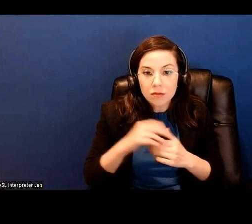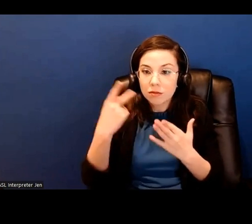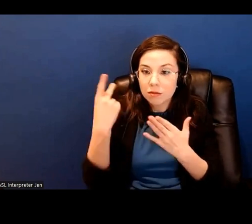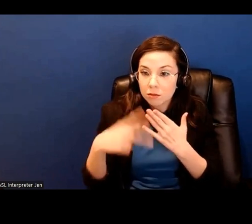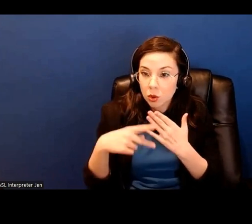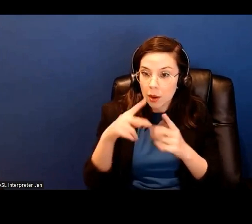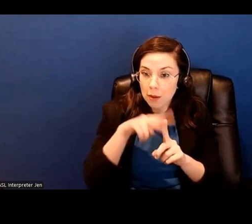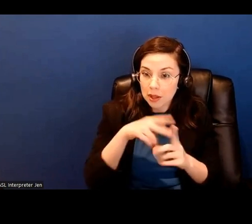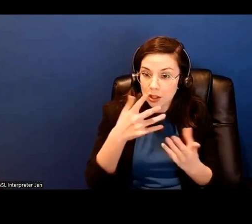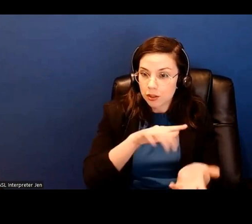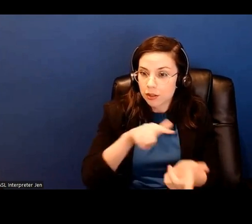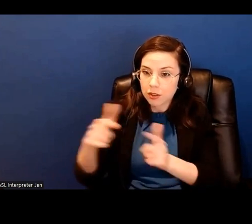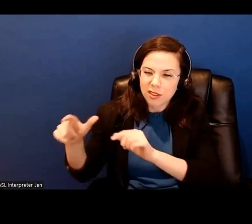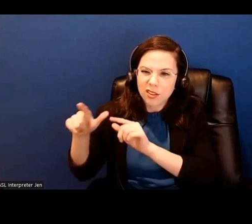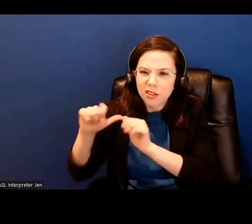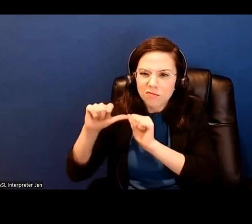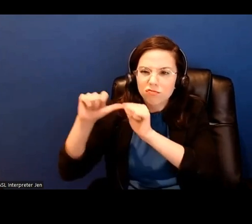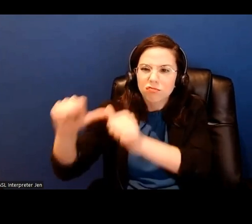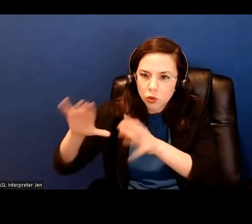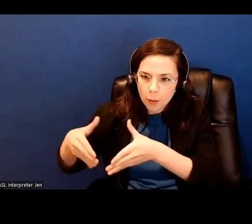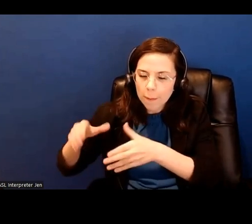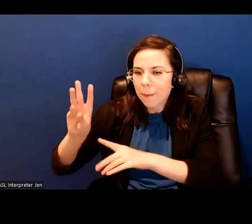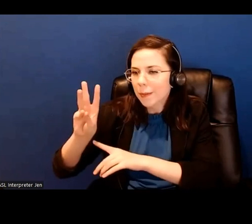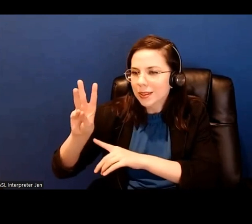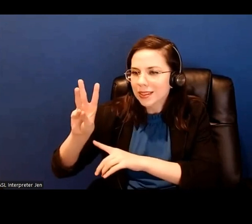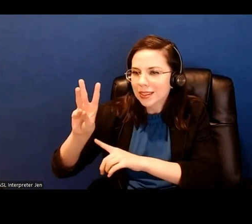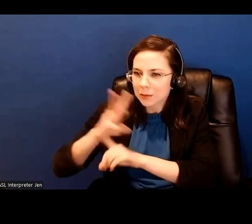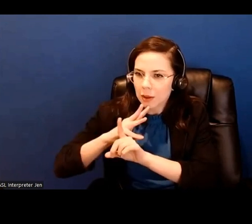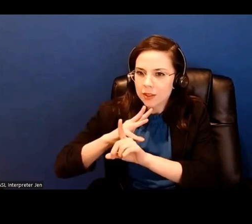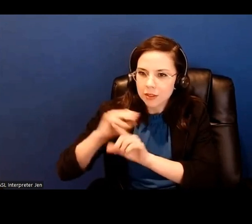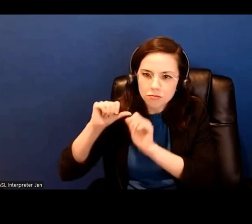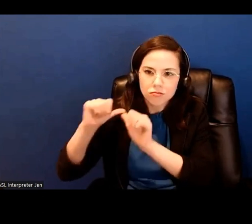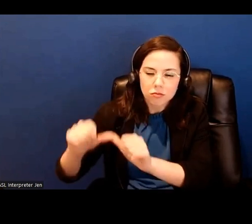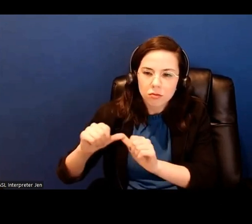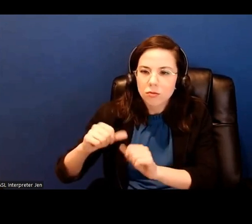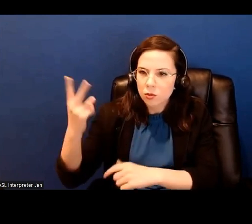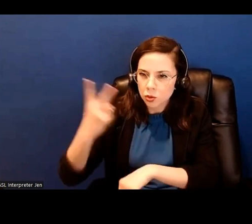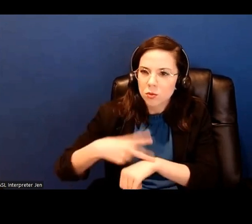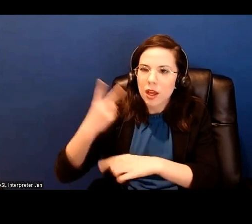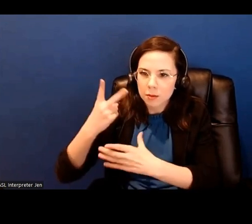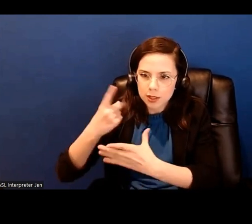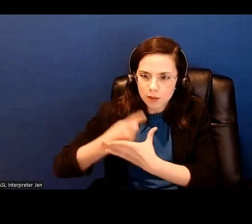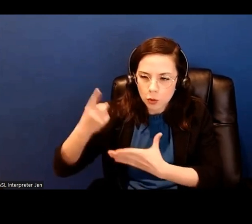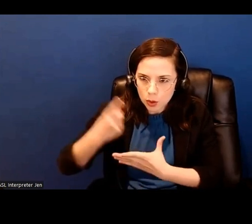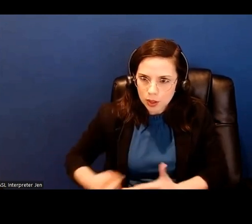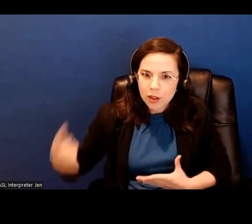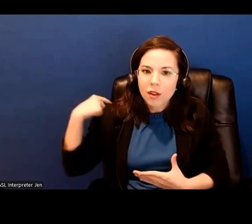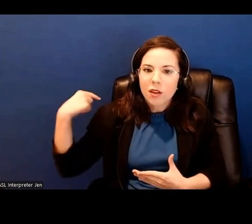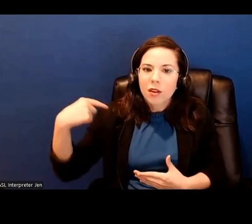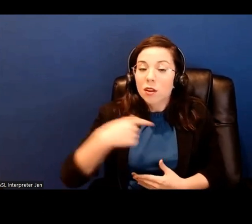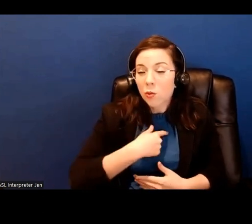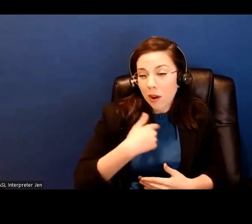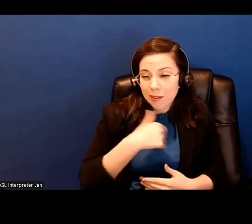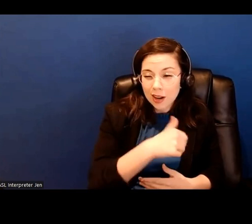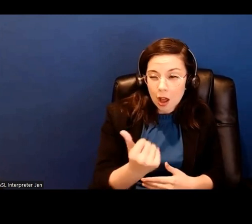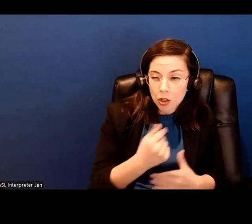ongoing group, and our groups meet for 6 months, twice a week. We do have a program that also meets for 6 months, once a week, but